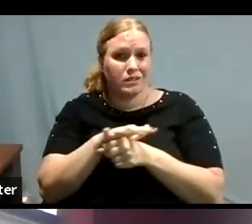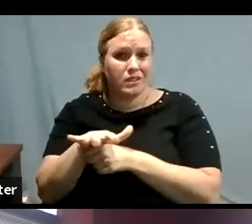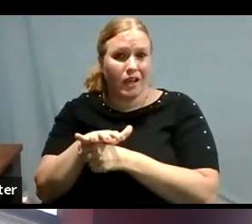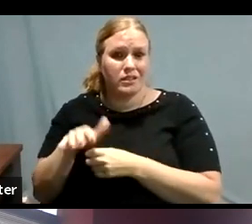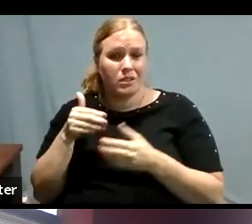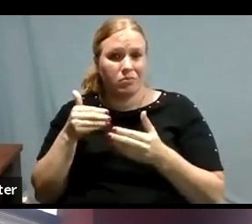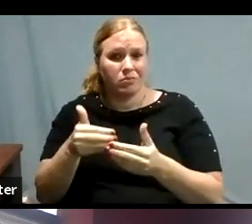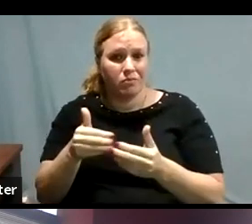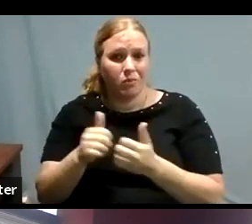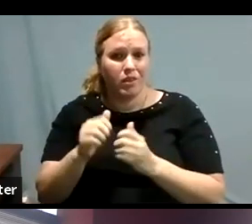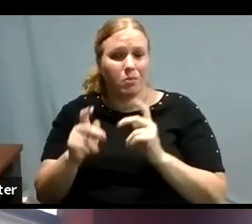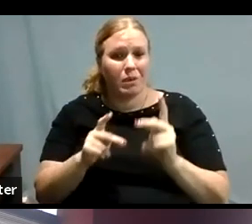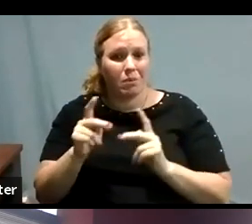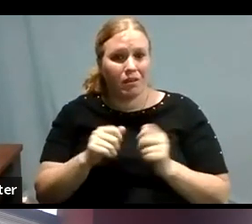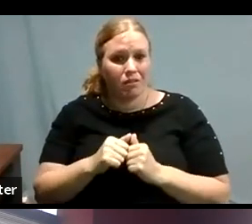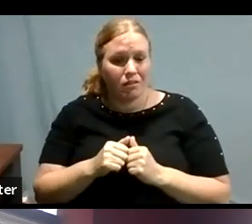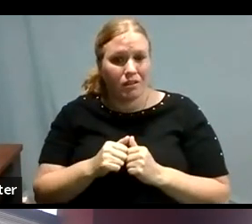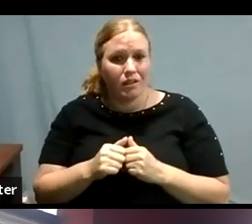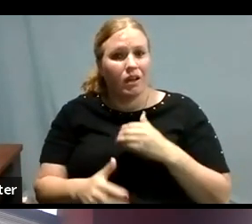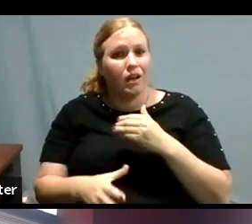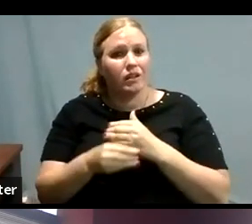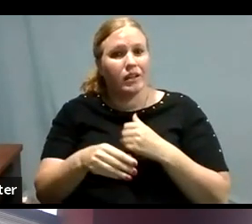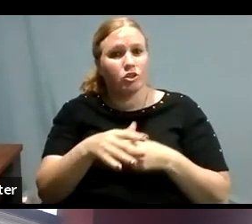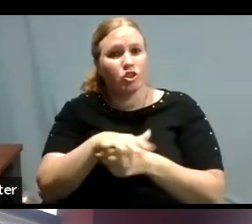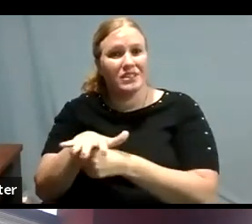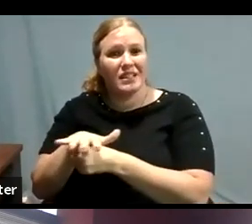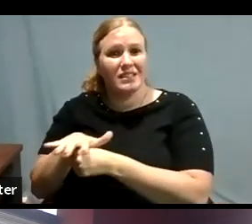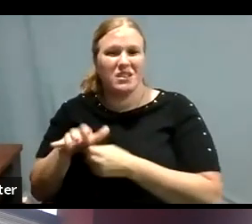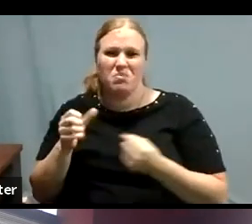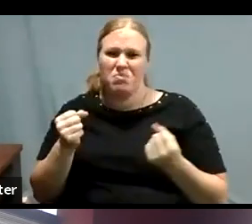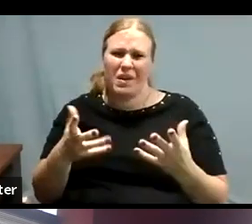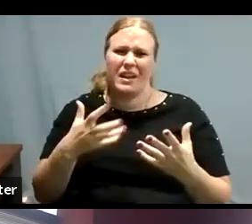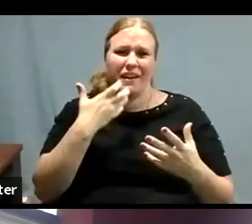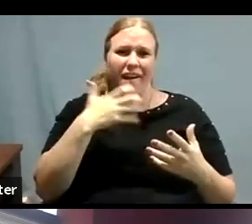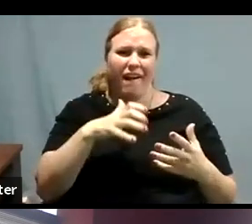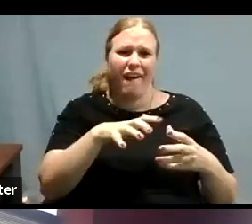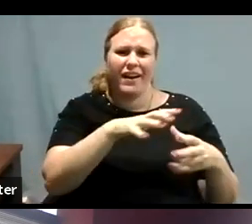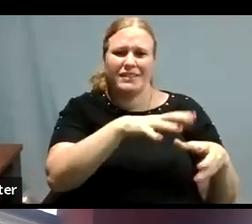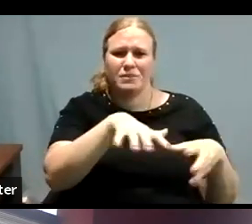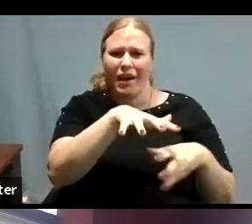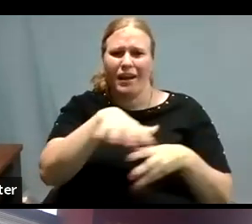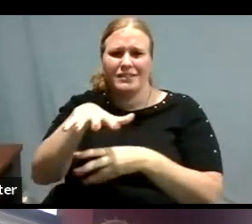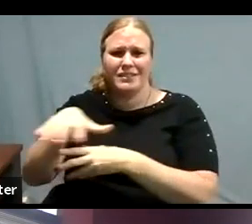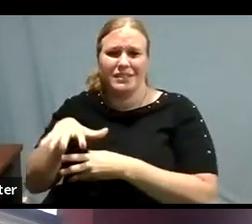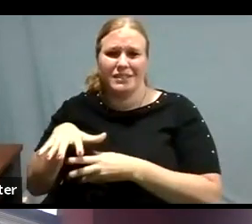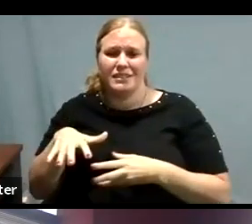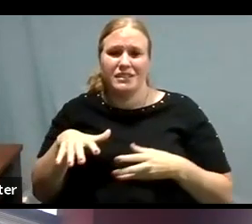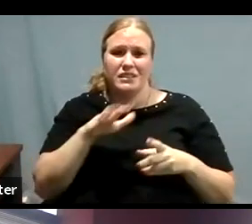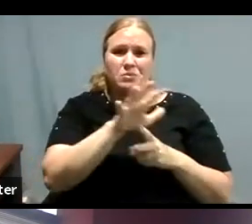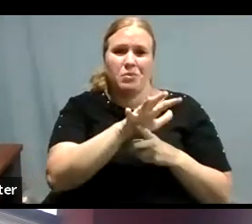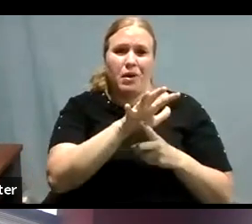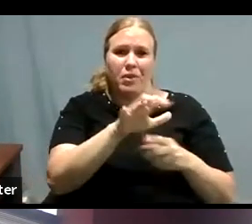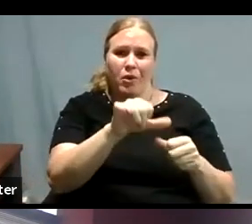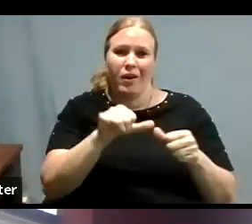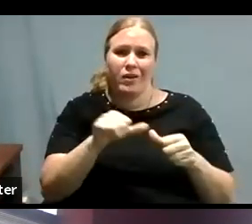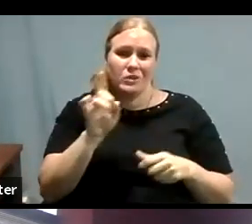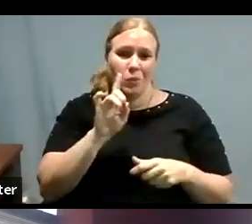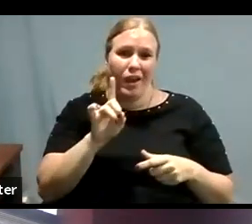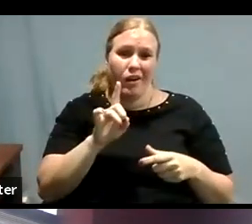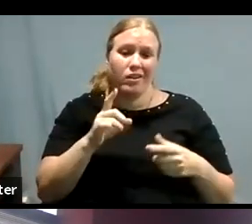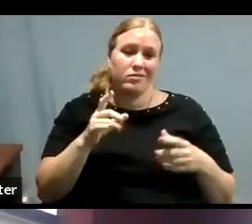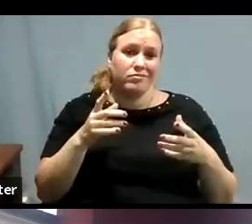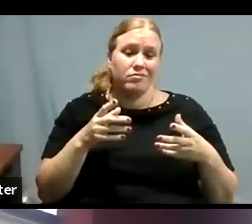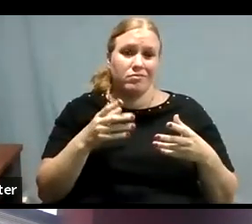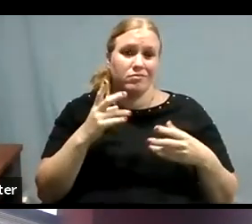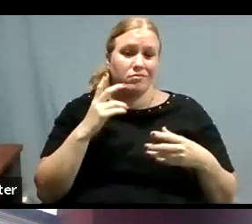by having additional sites in many hotspots around the city, because we want to ensure that as many